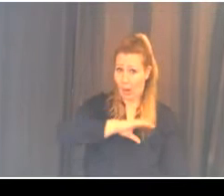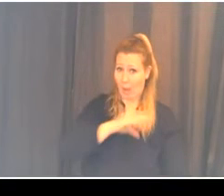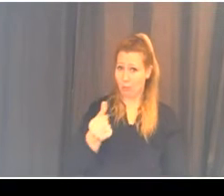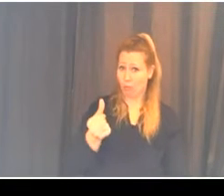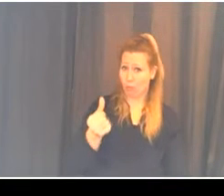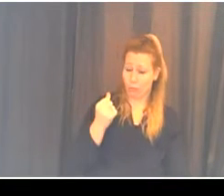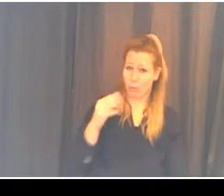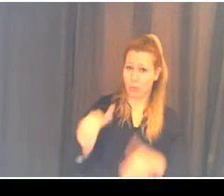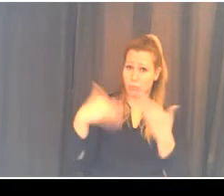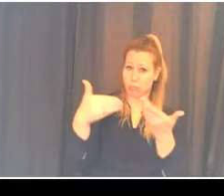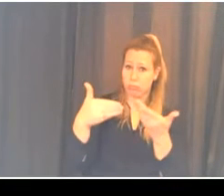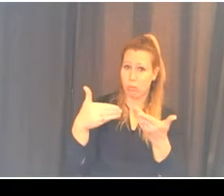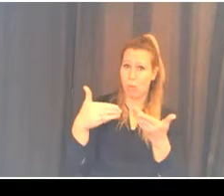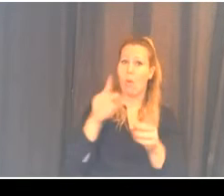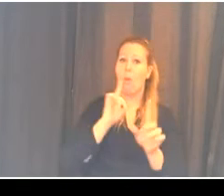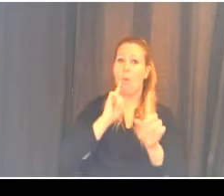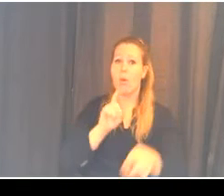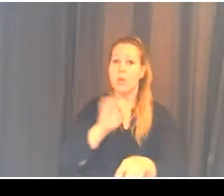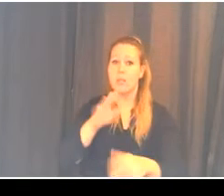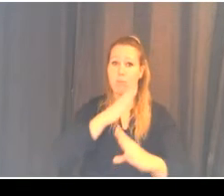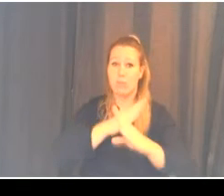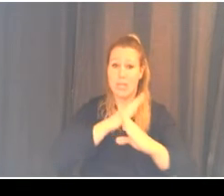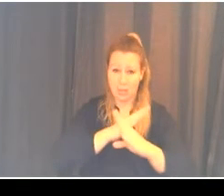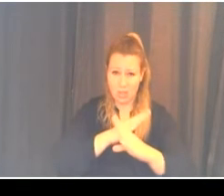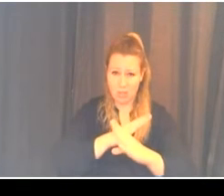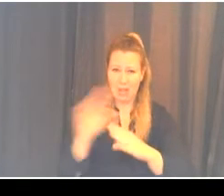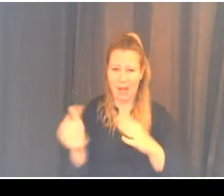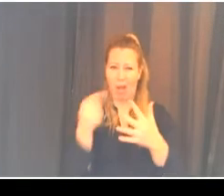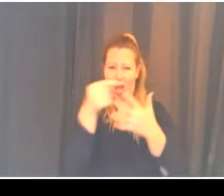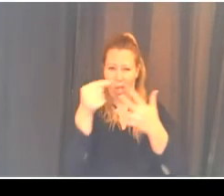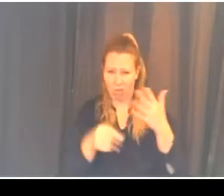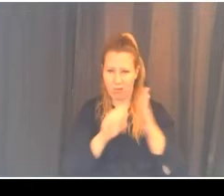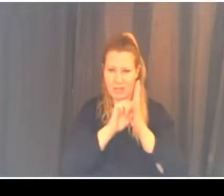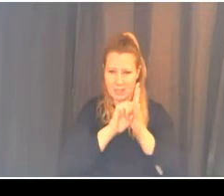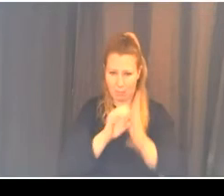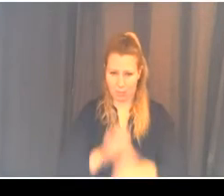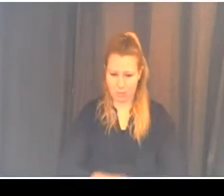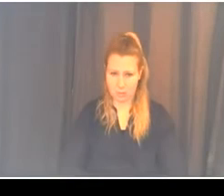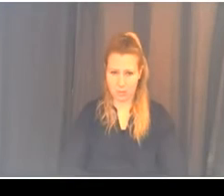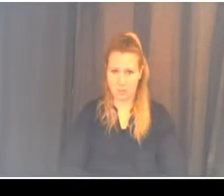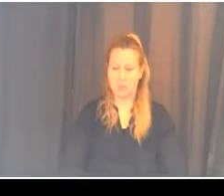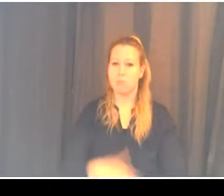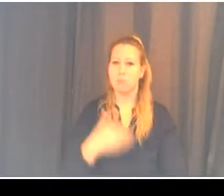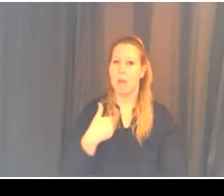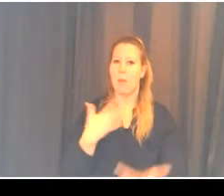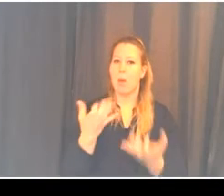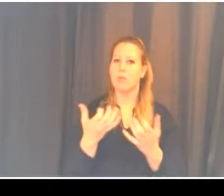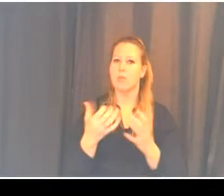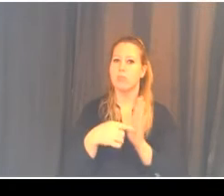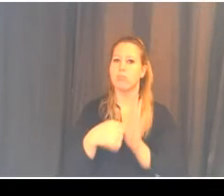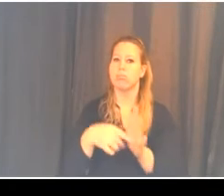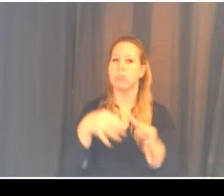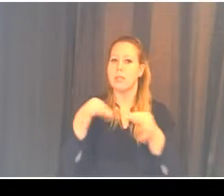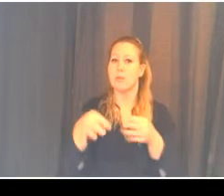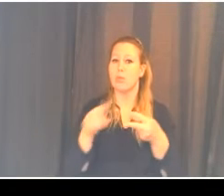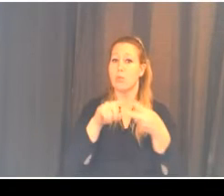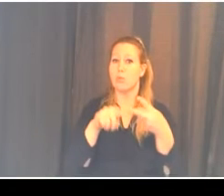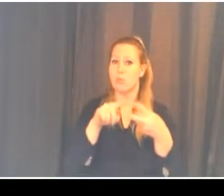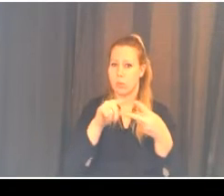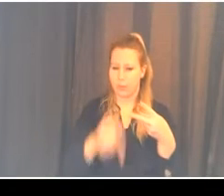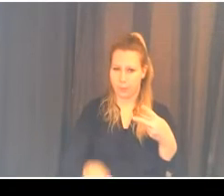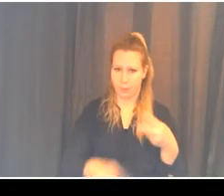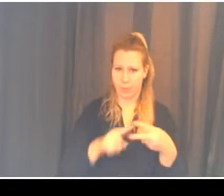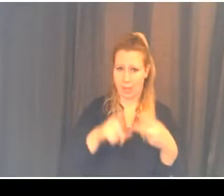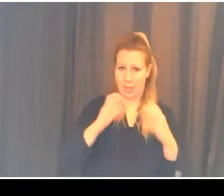precincts both told her that they could not enforce the order unless she had a hard copy of course she had